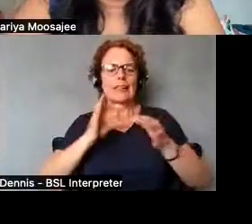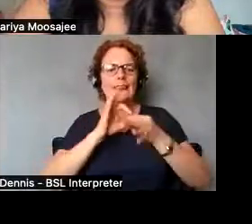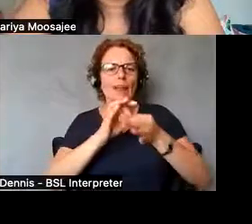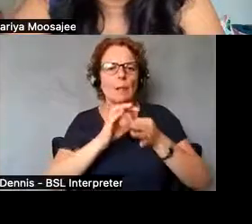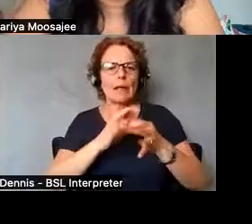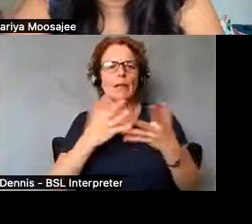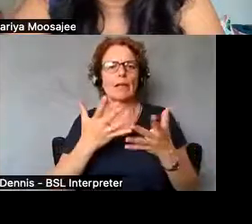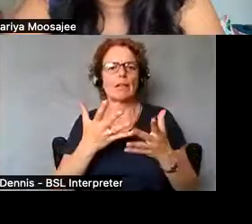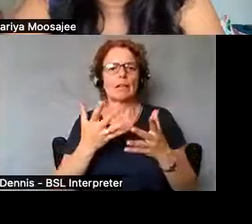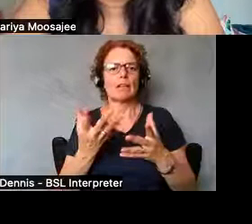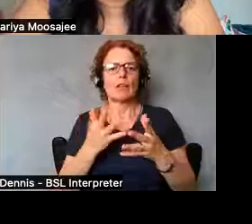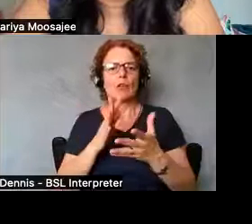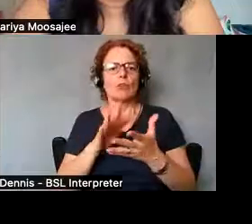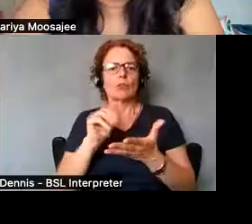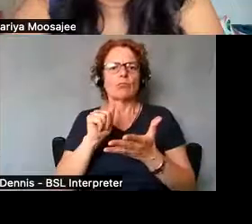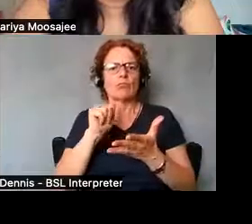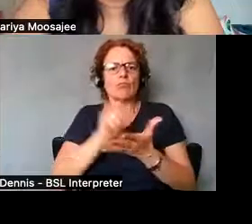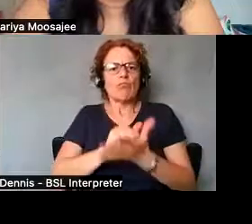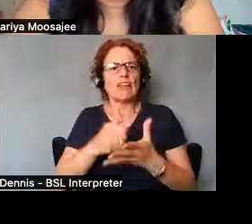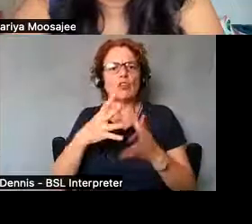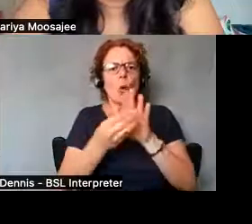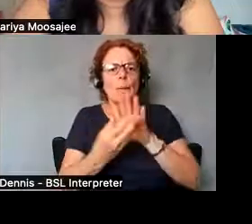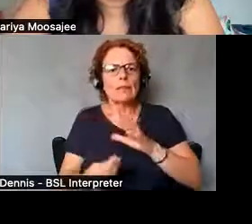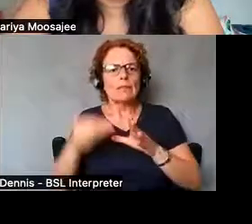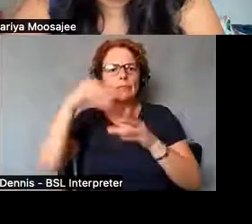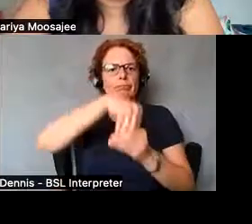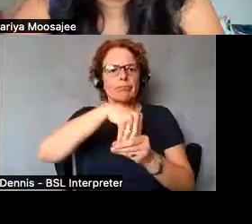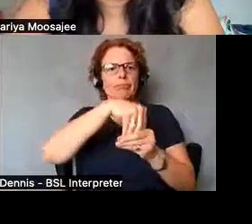gene into delivery vehicles called vectors.